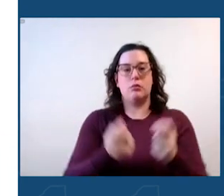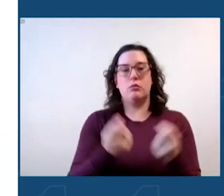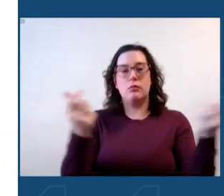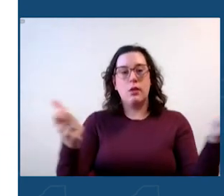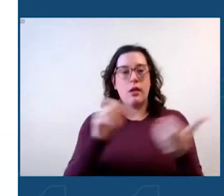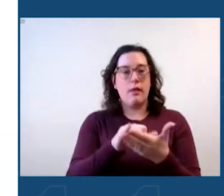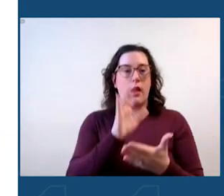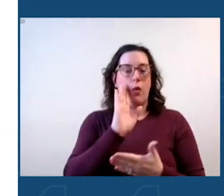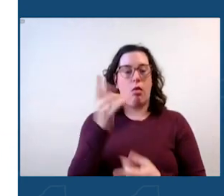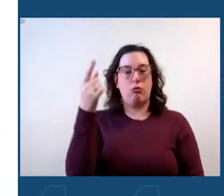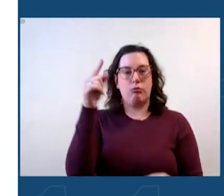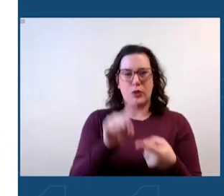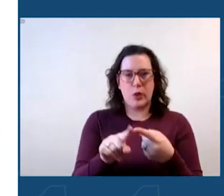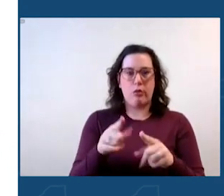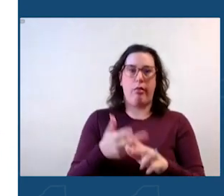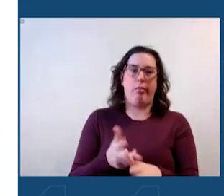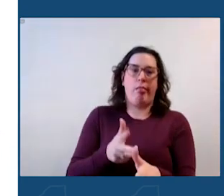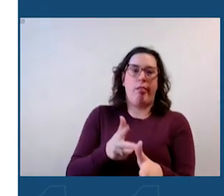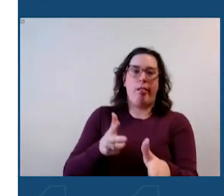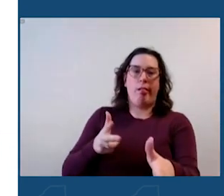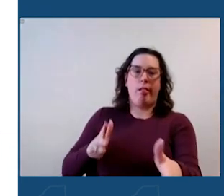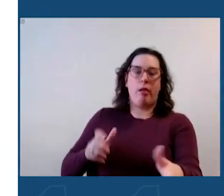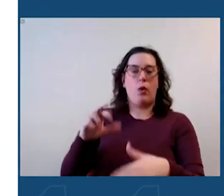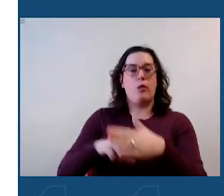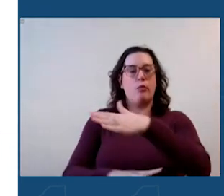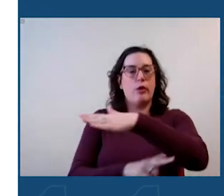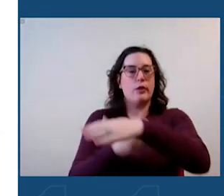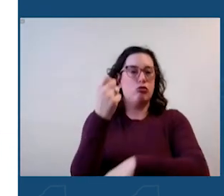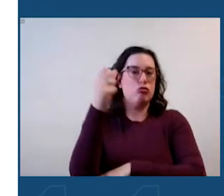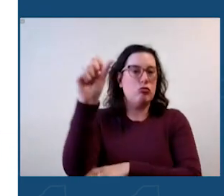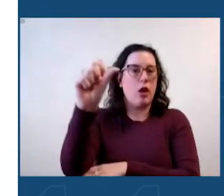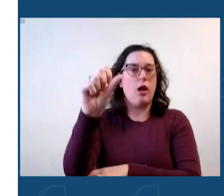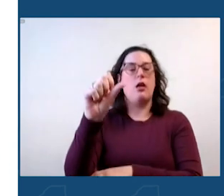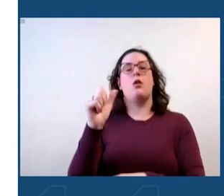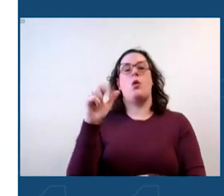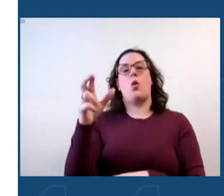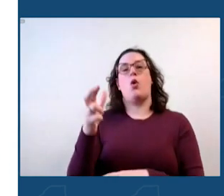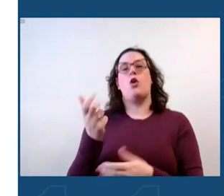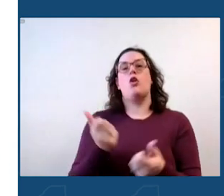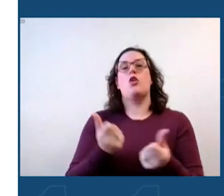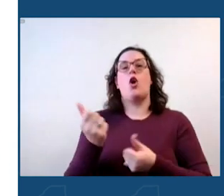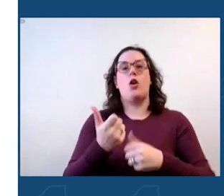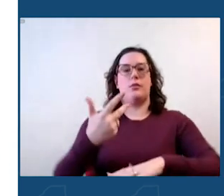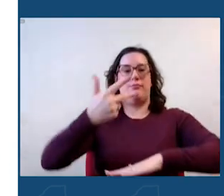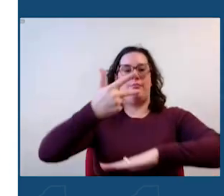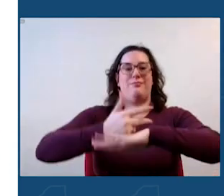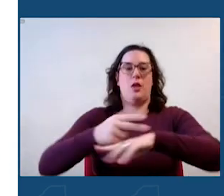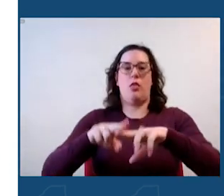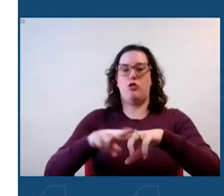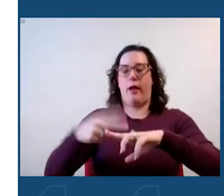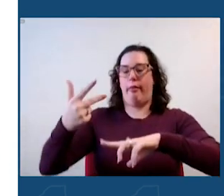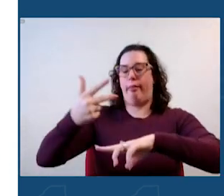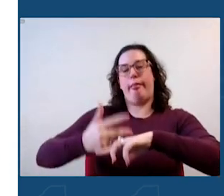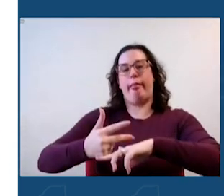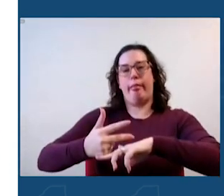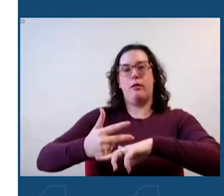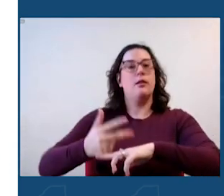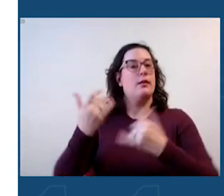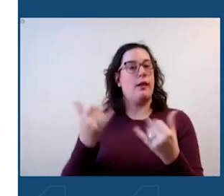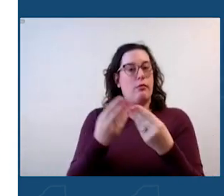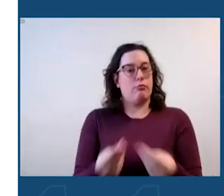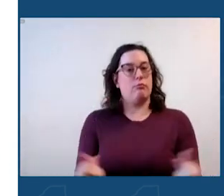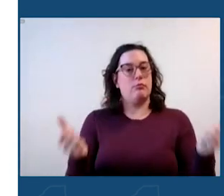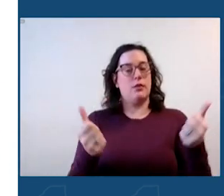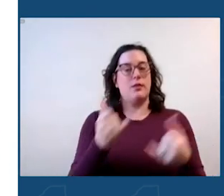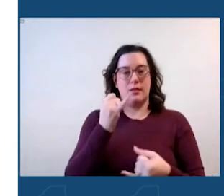major delays, like bridge strikes or incidents caused by cars on the tracks. And now, with the last leg of third